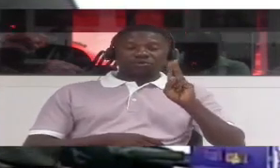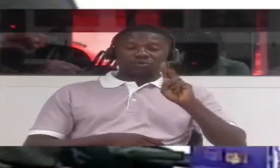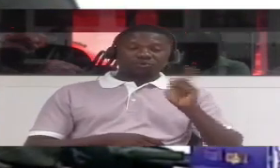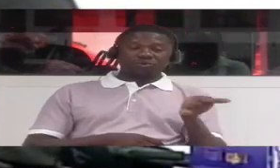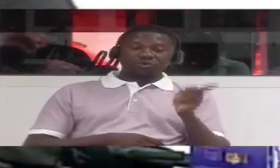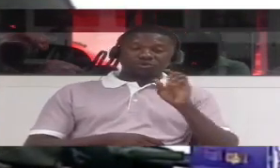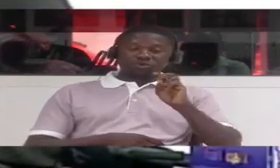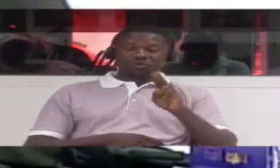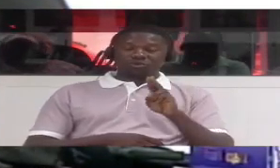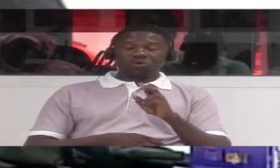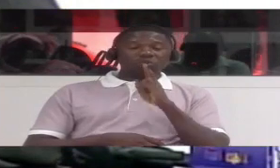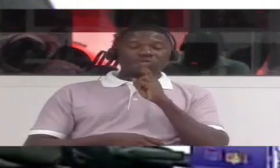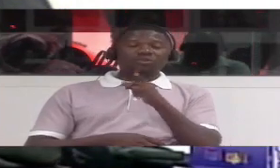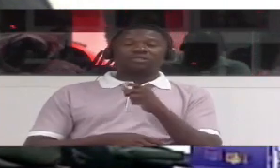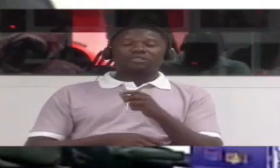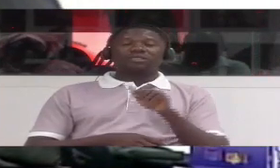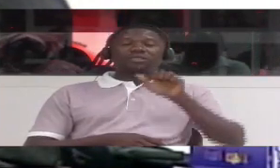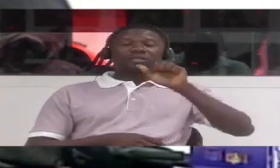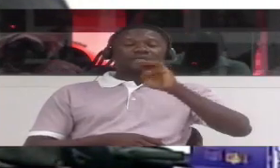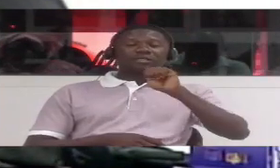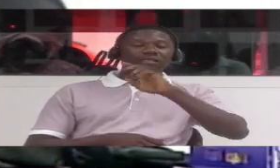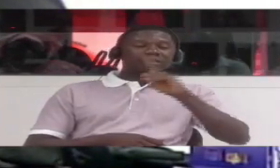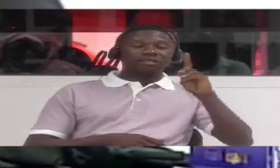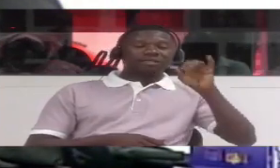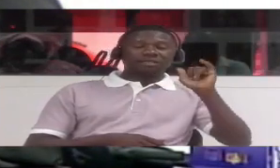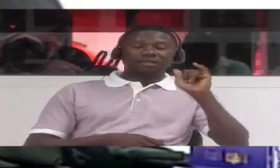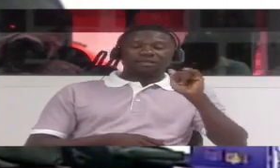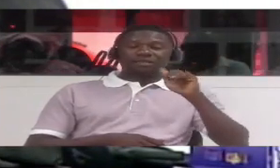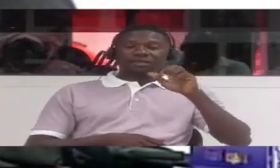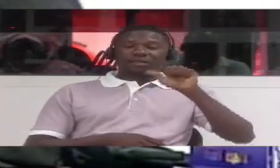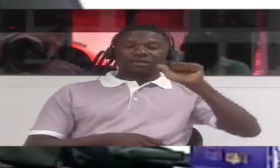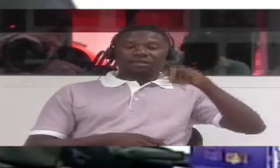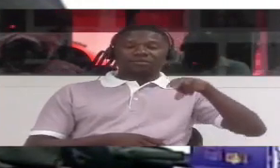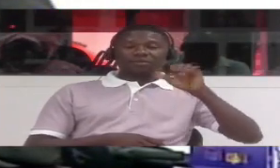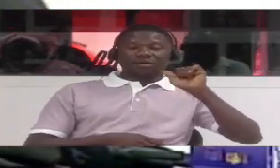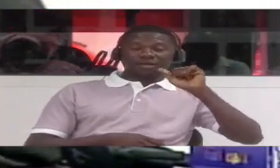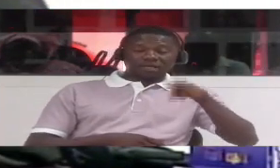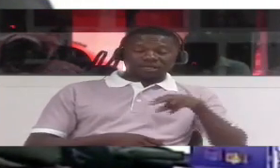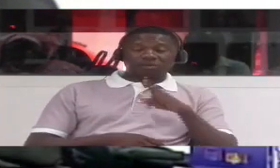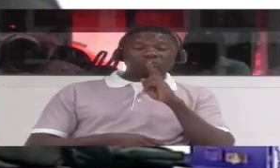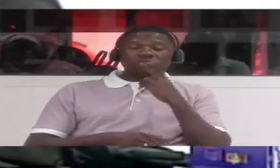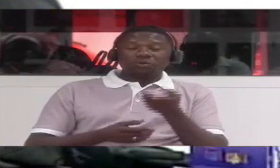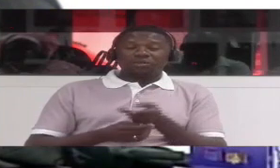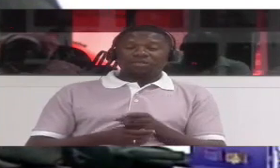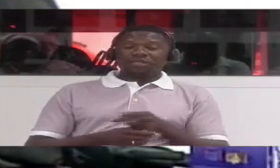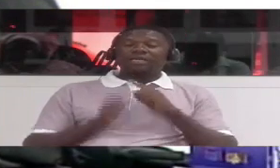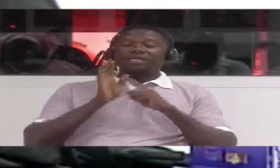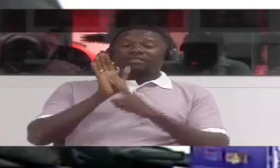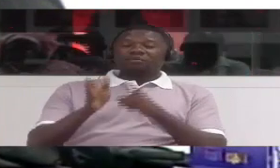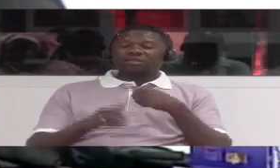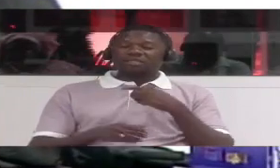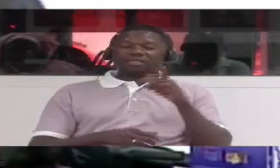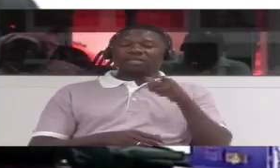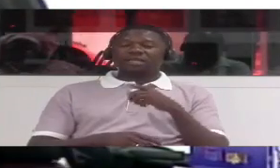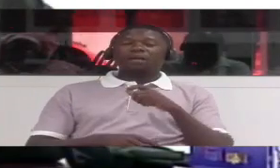a notorious general in Idi Amin's army, whom Amin himself had to confess to one of his ministers that sometimes he, Amin